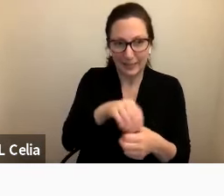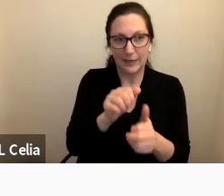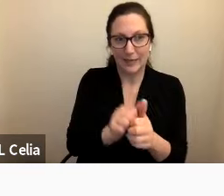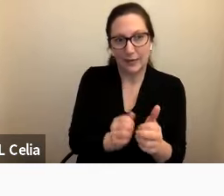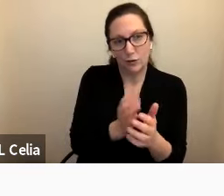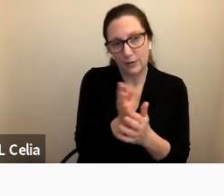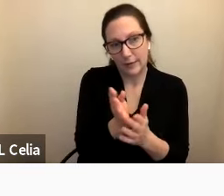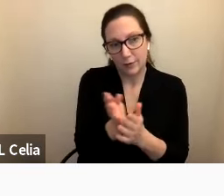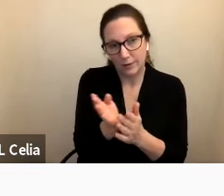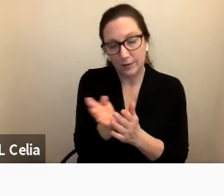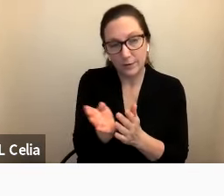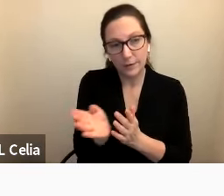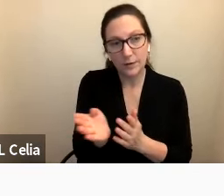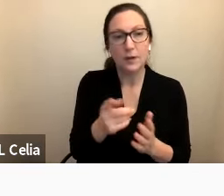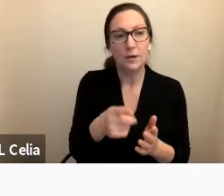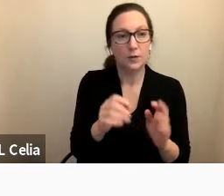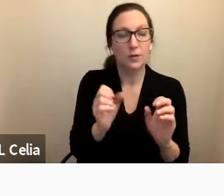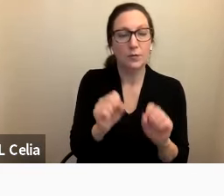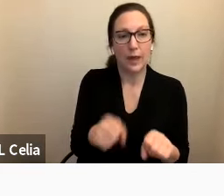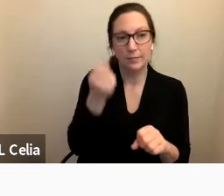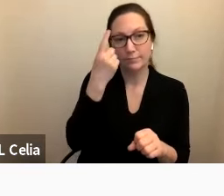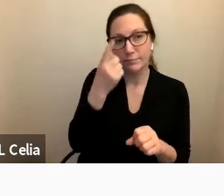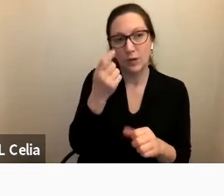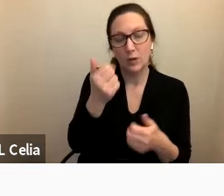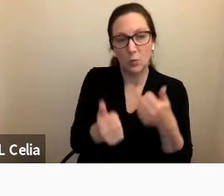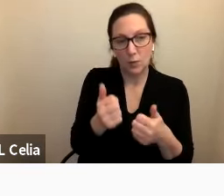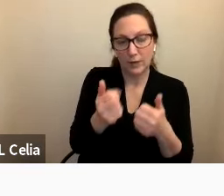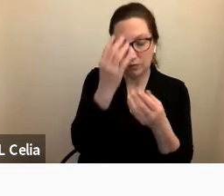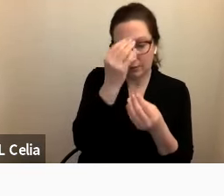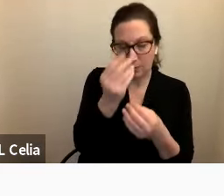better understand what data is going into the tier calculation.